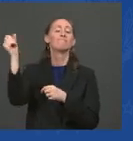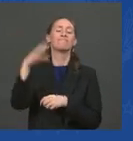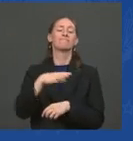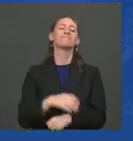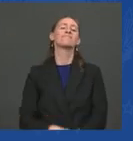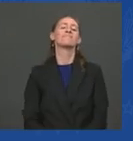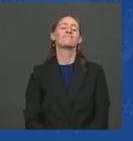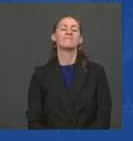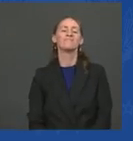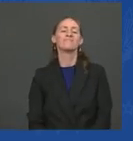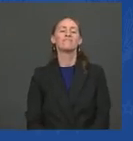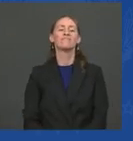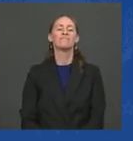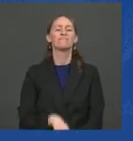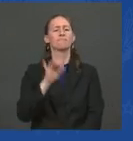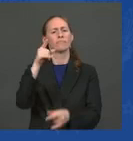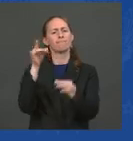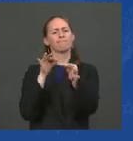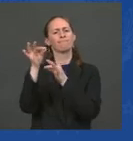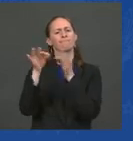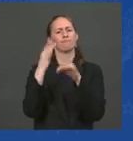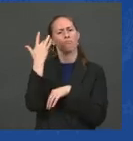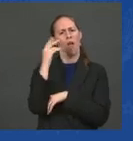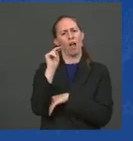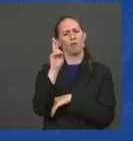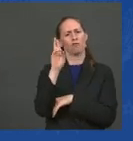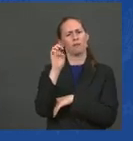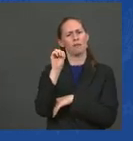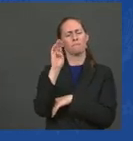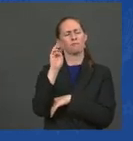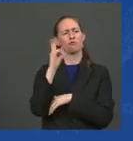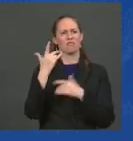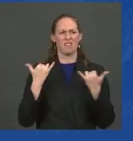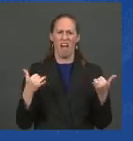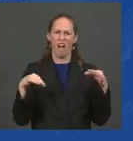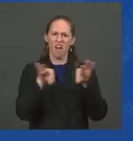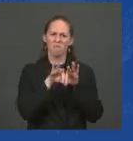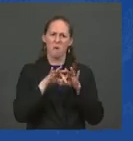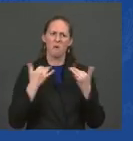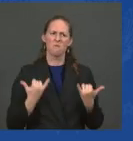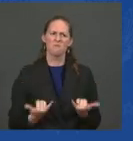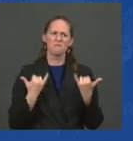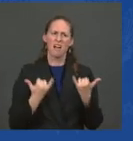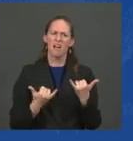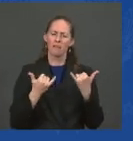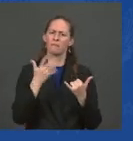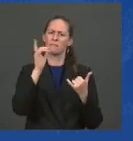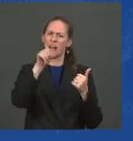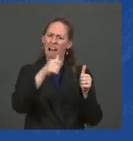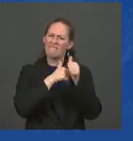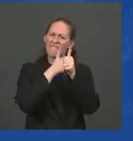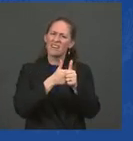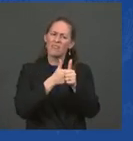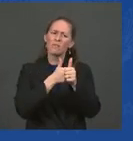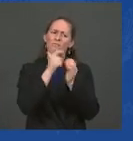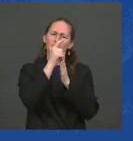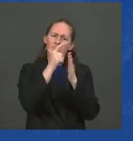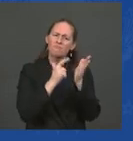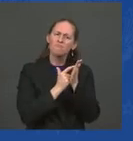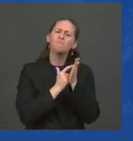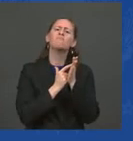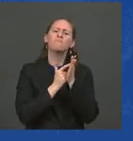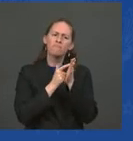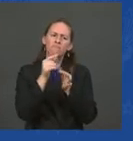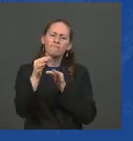why Nuremberg resonates even today, in my view, with all who value the rule of law. And further, that letter explains the huge